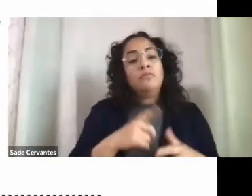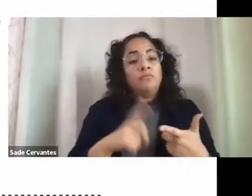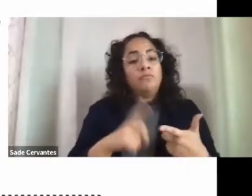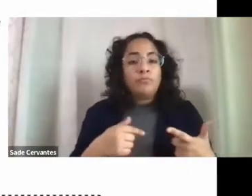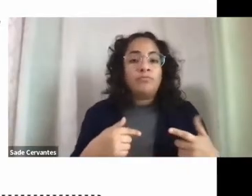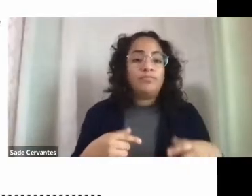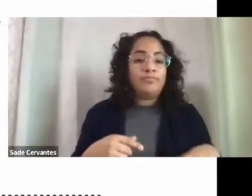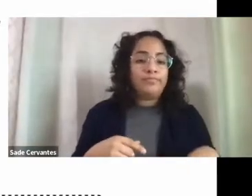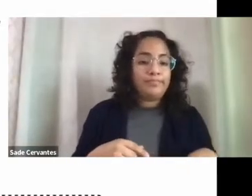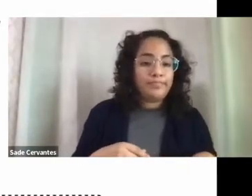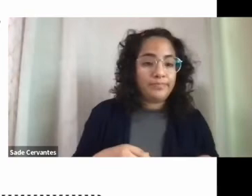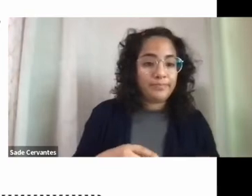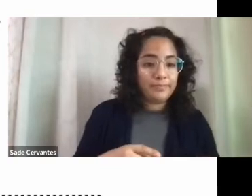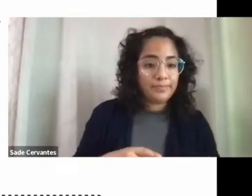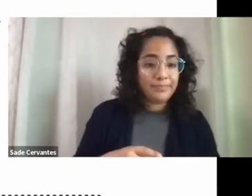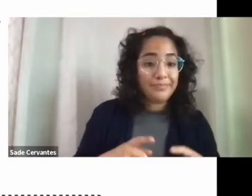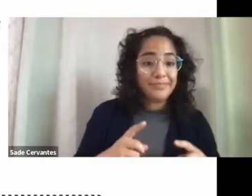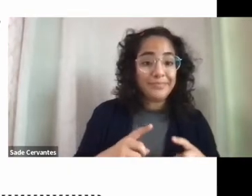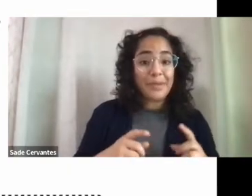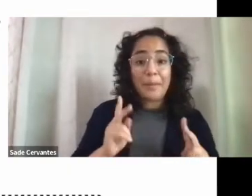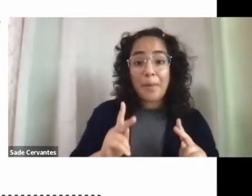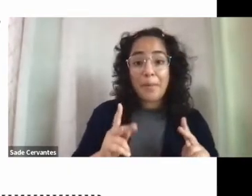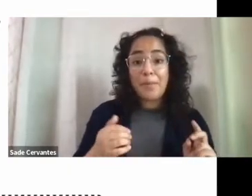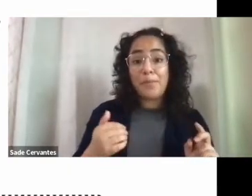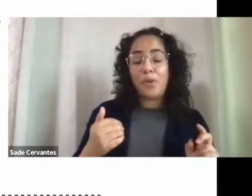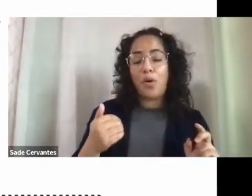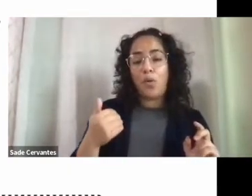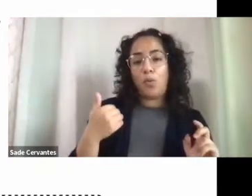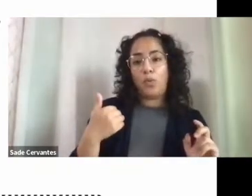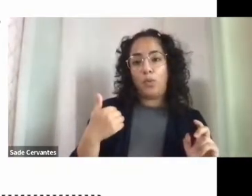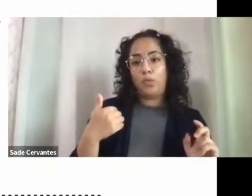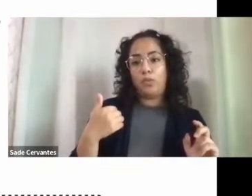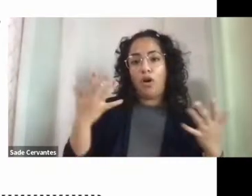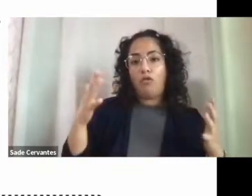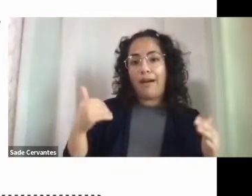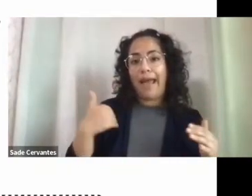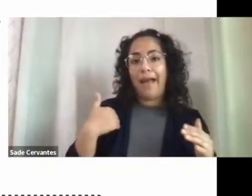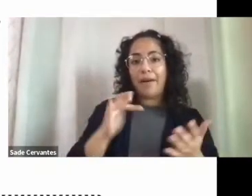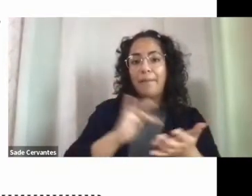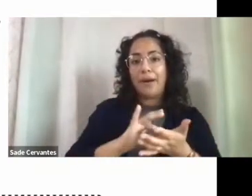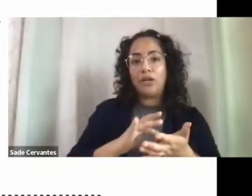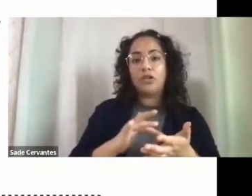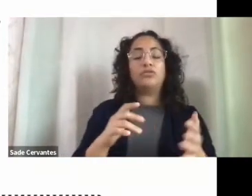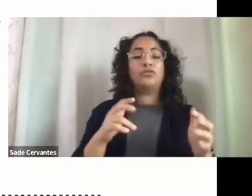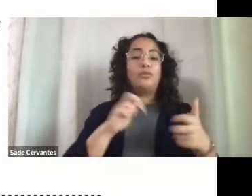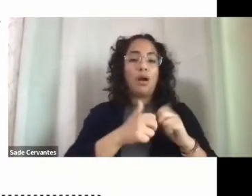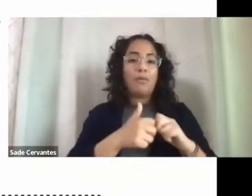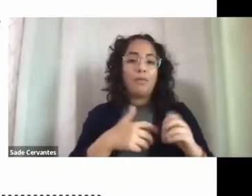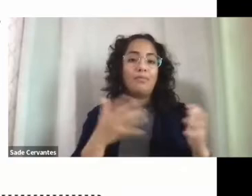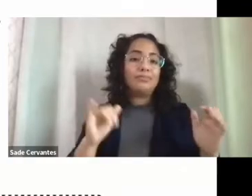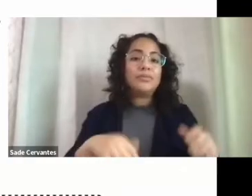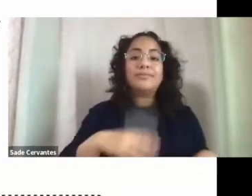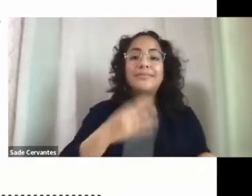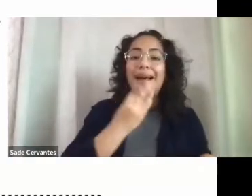people. People with pre-existing medical conditions, particularly diabetes and obesity.